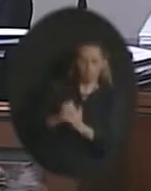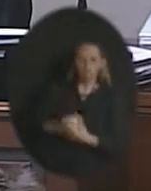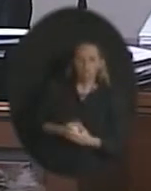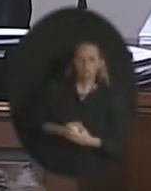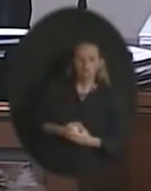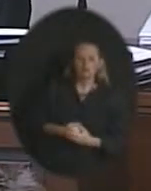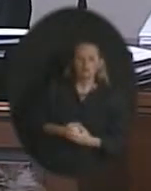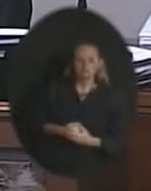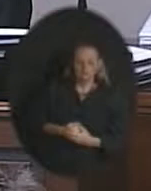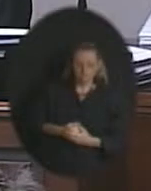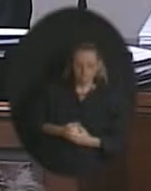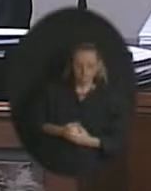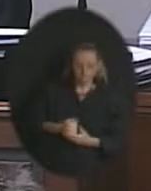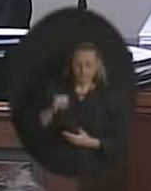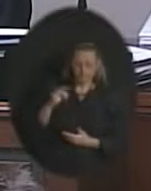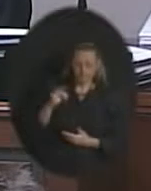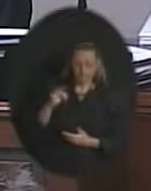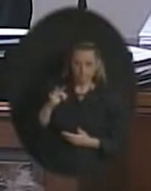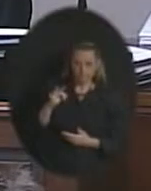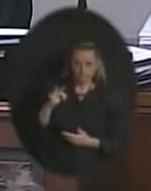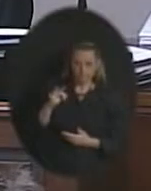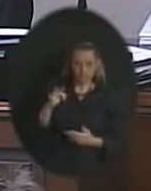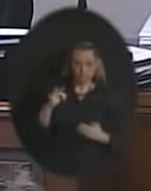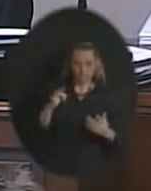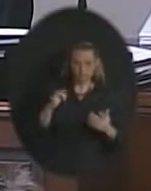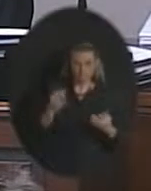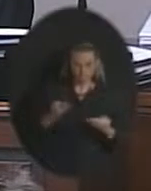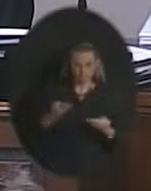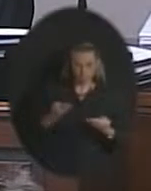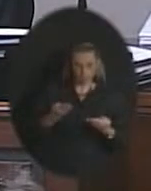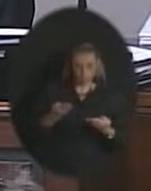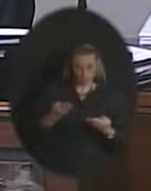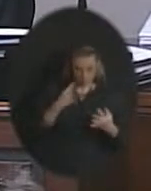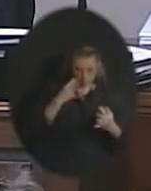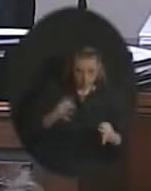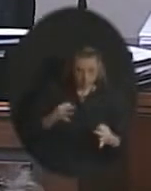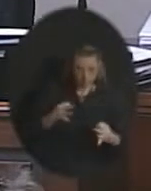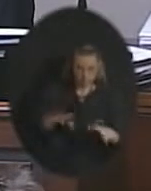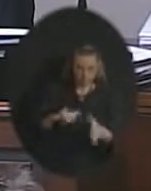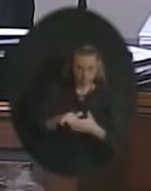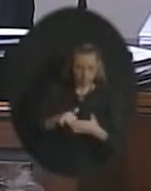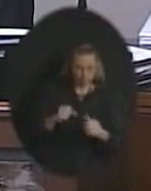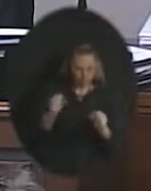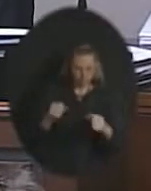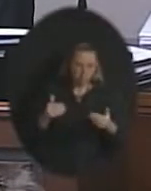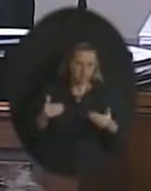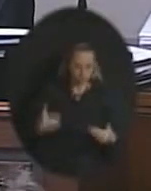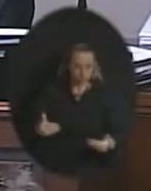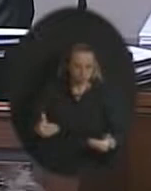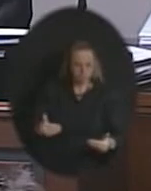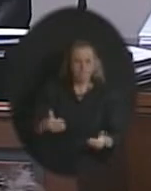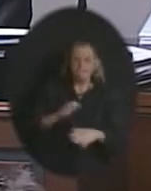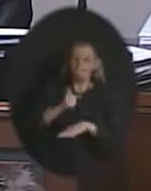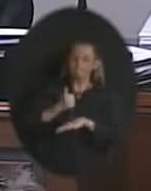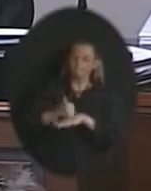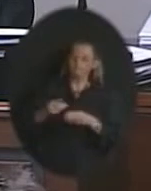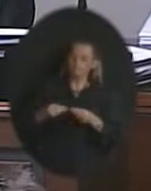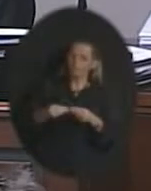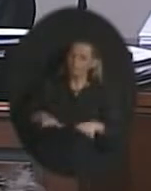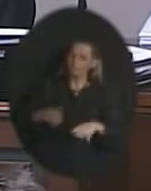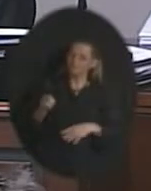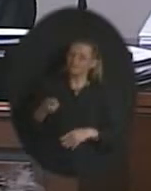already got that approval from them if you all move to go this way. Based on our loss history, we have only had one